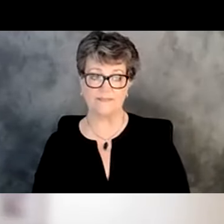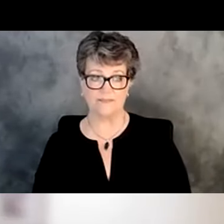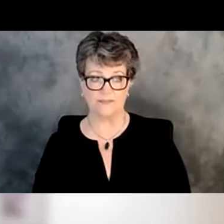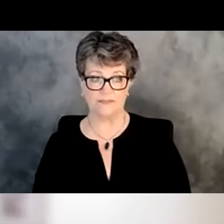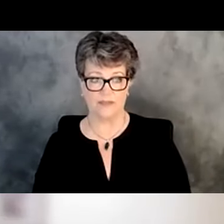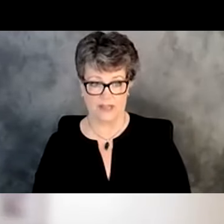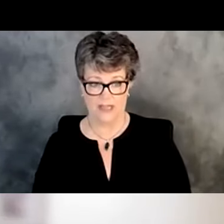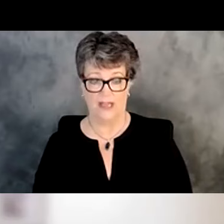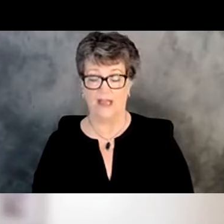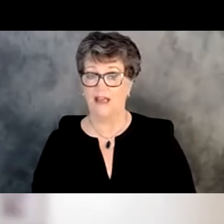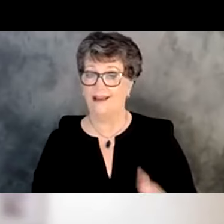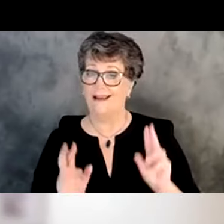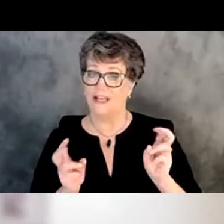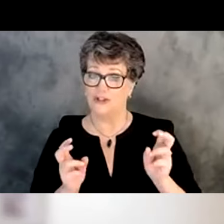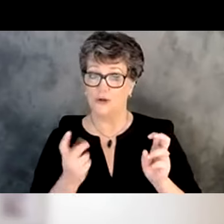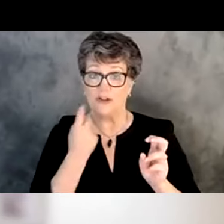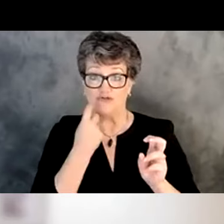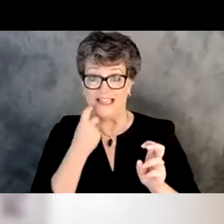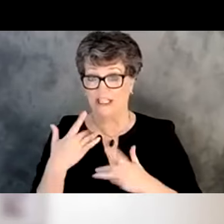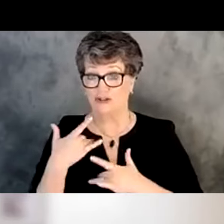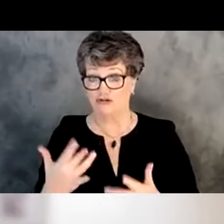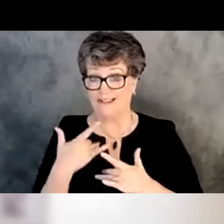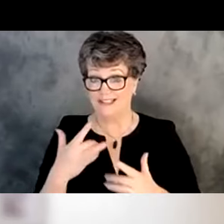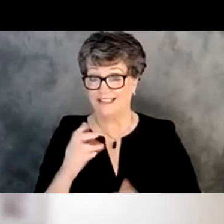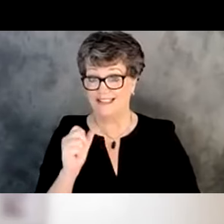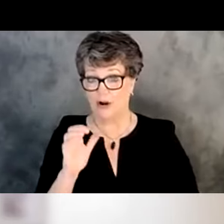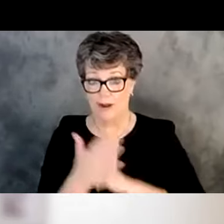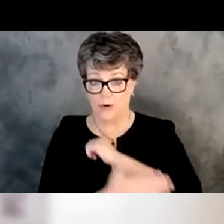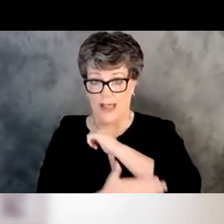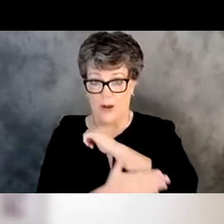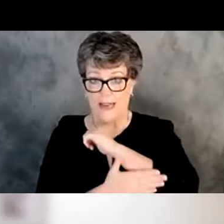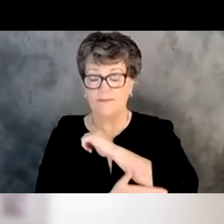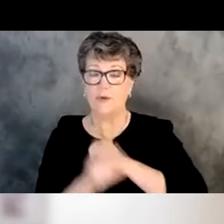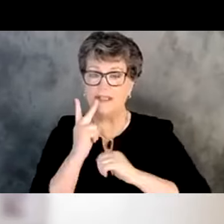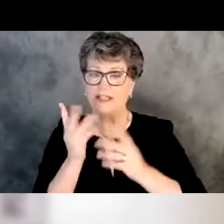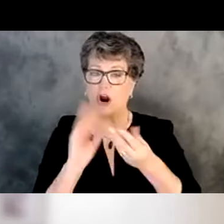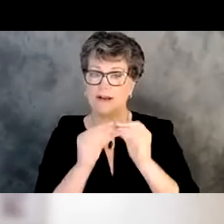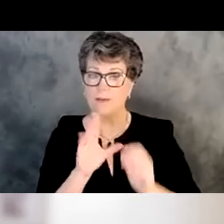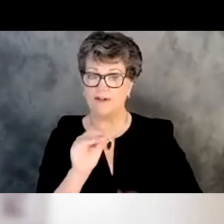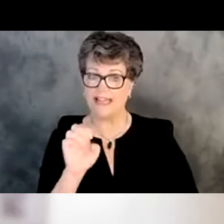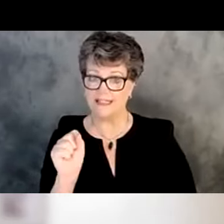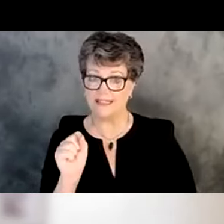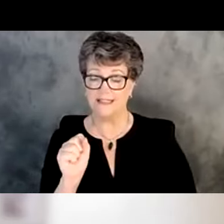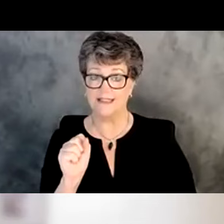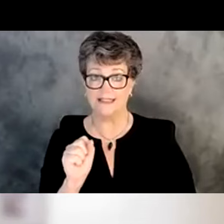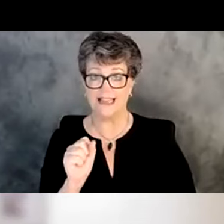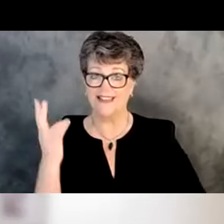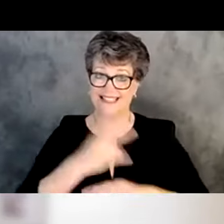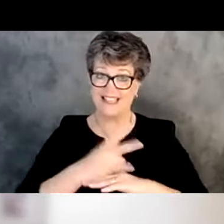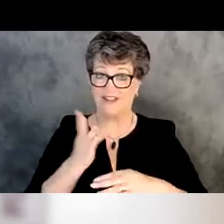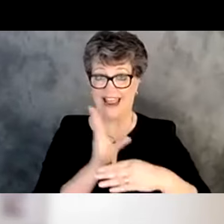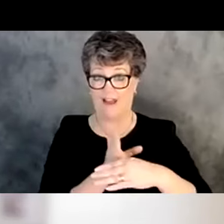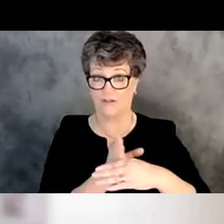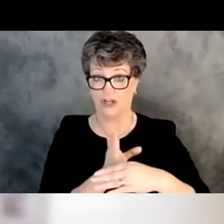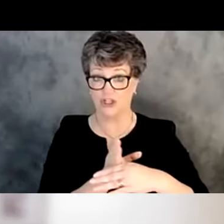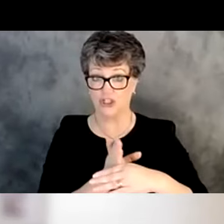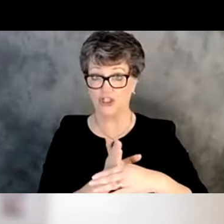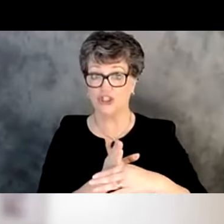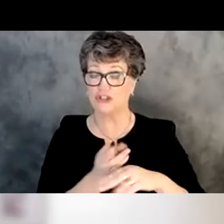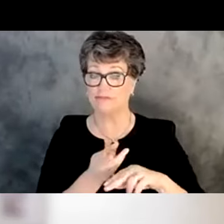And in terms of recent trends here in Sacramento County, we can see that our number of cases and our 7-day average has been